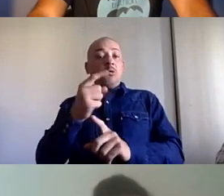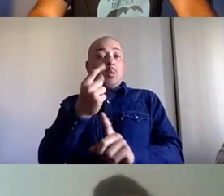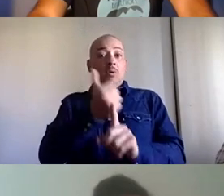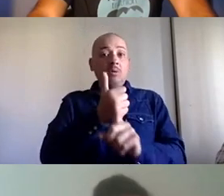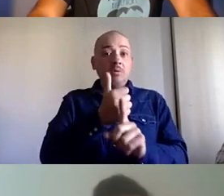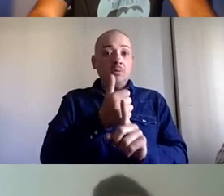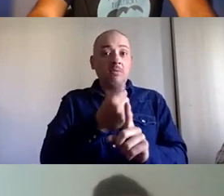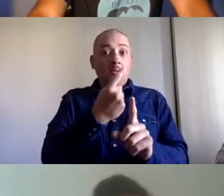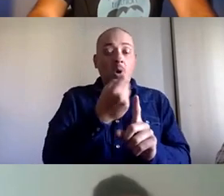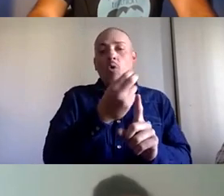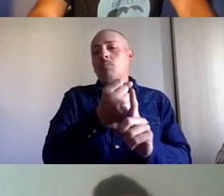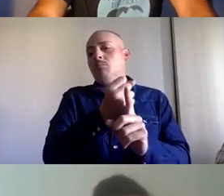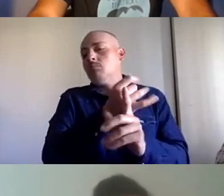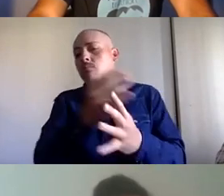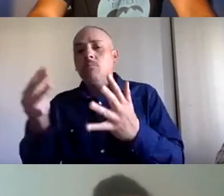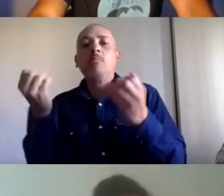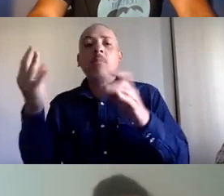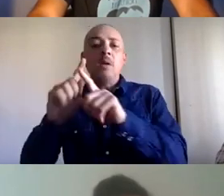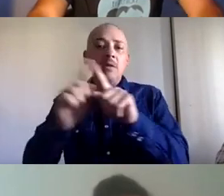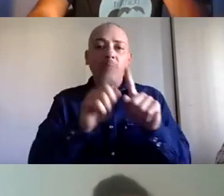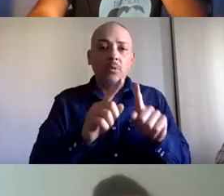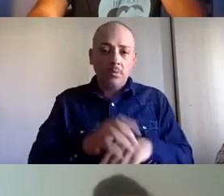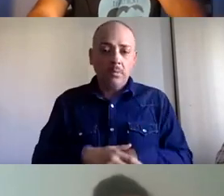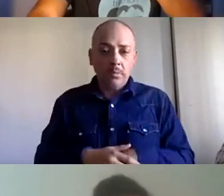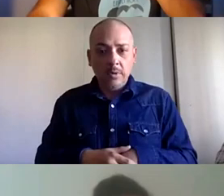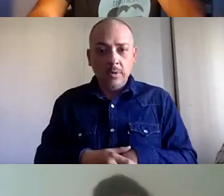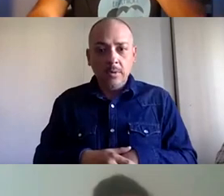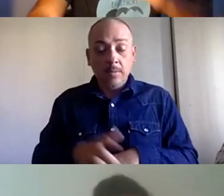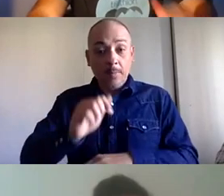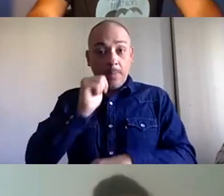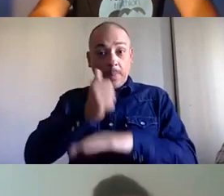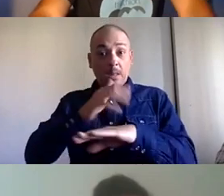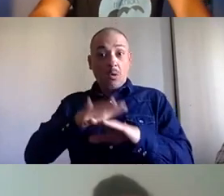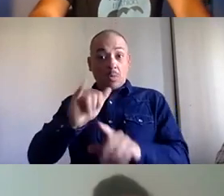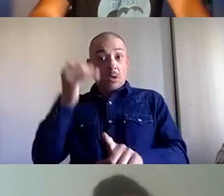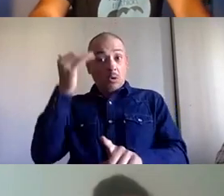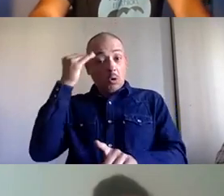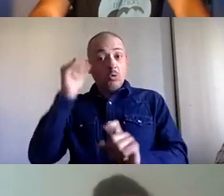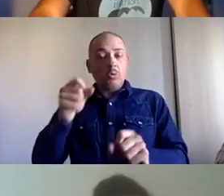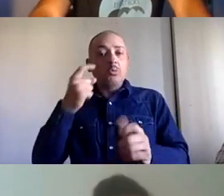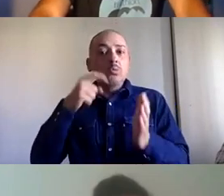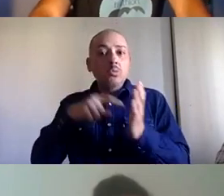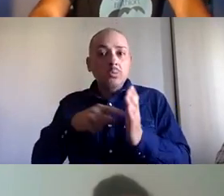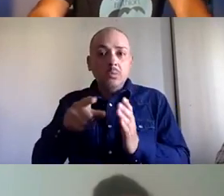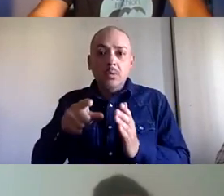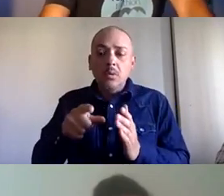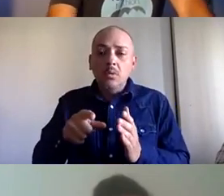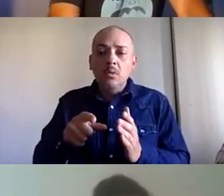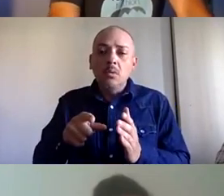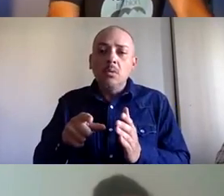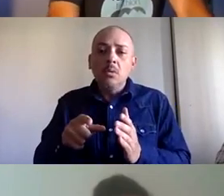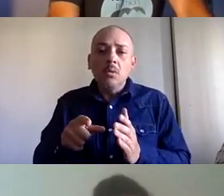or in a different state. And based on this knowledge, you can see here